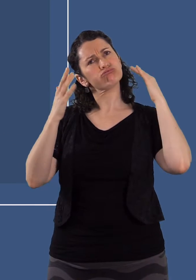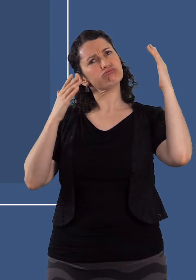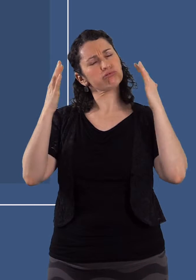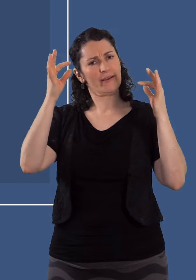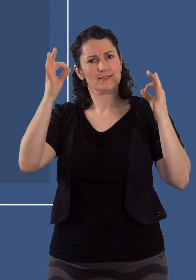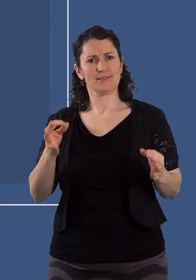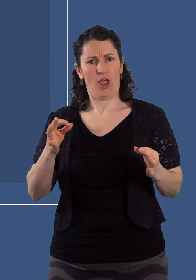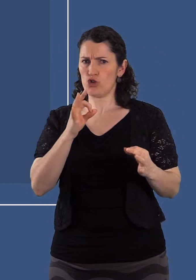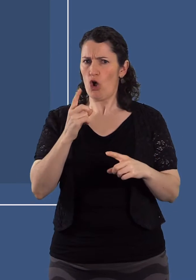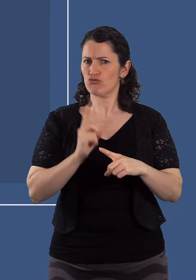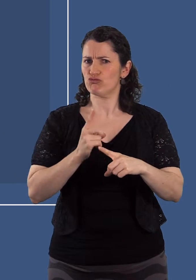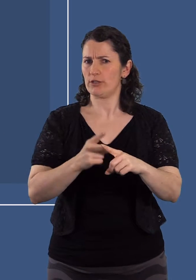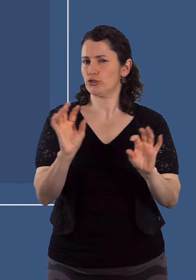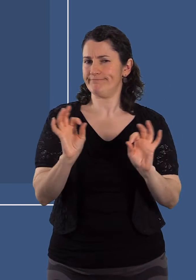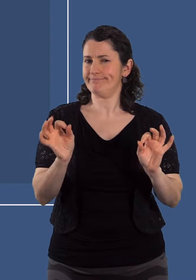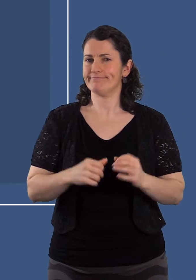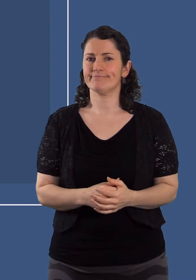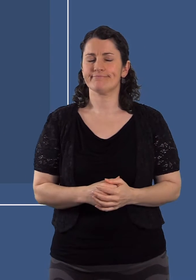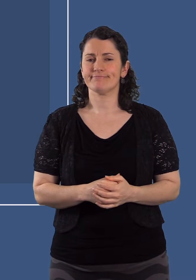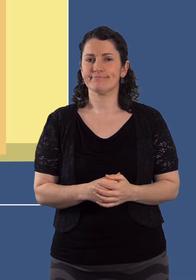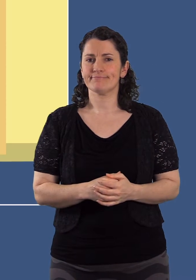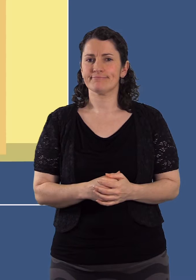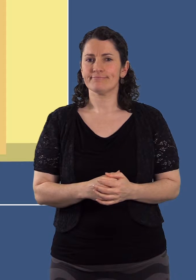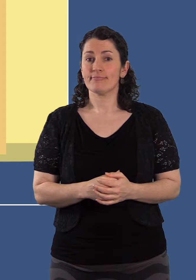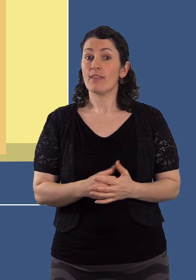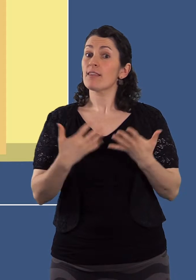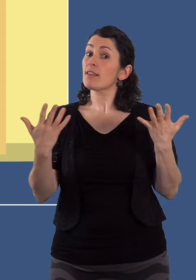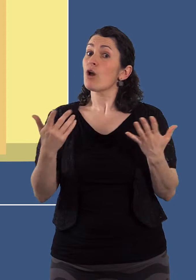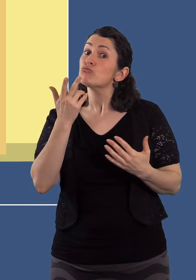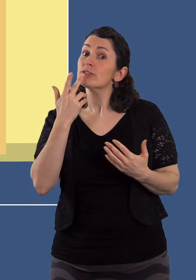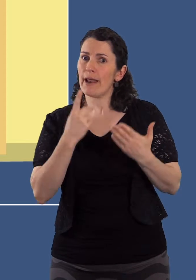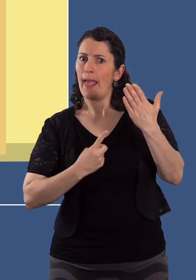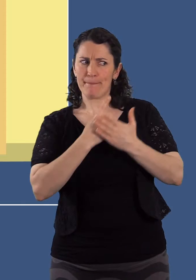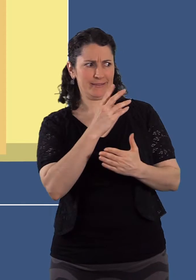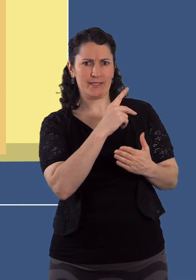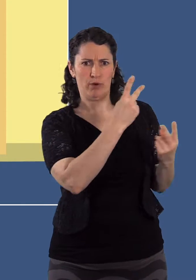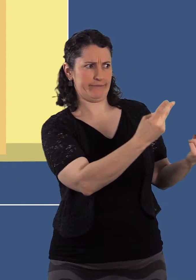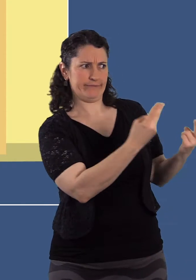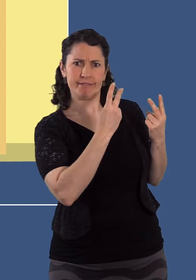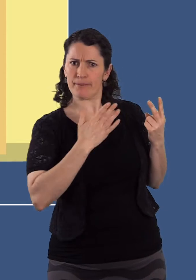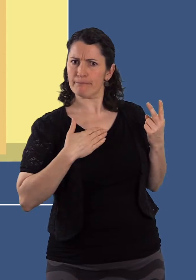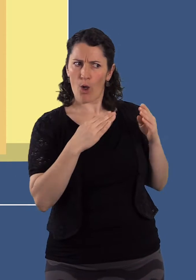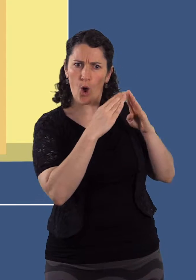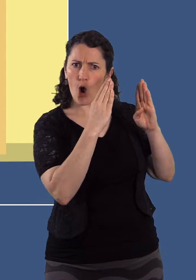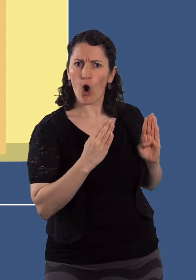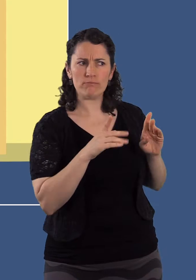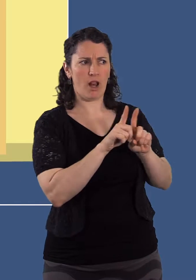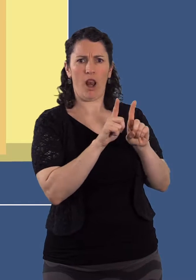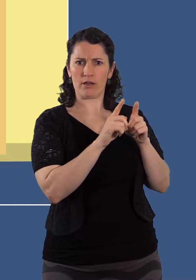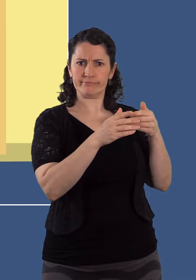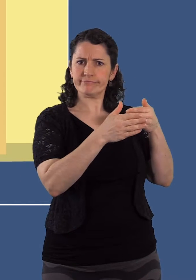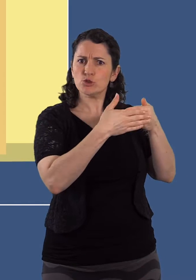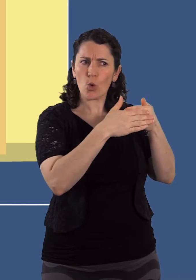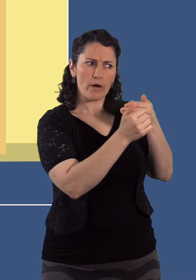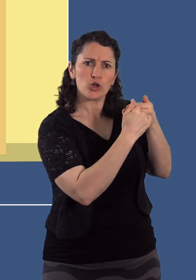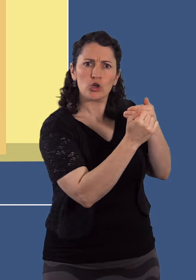your time to make the right purchasing decision. It's also important to remember that there are rules for people on selling products or